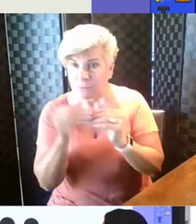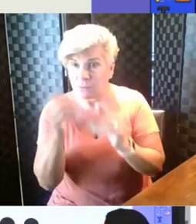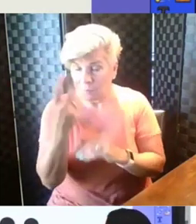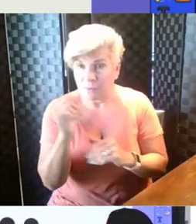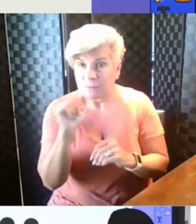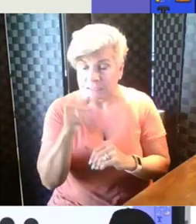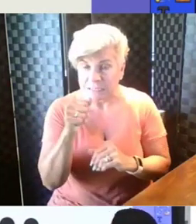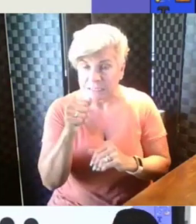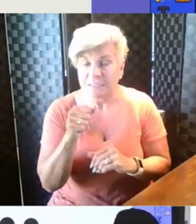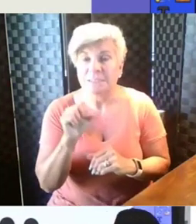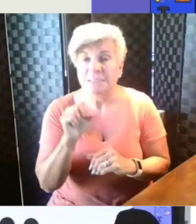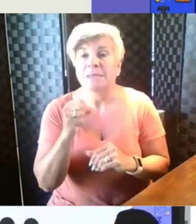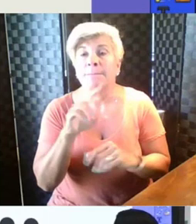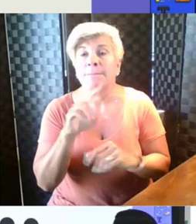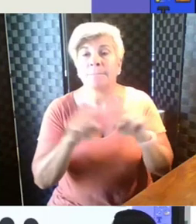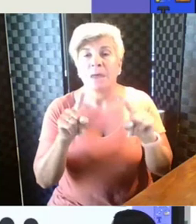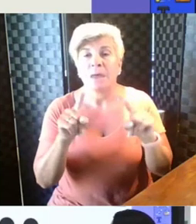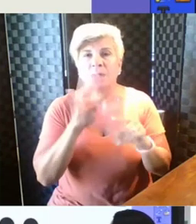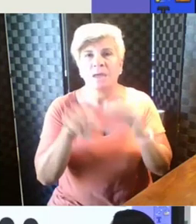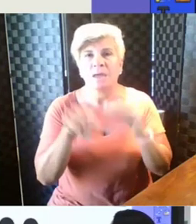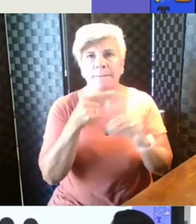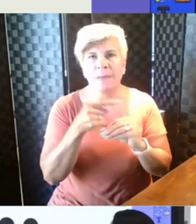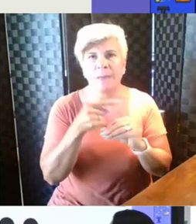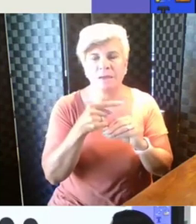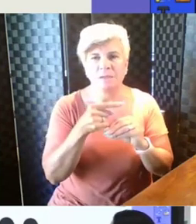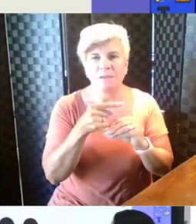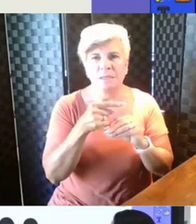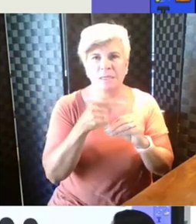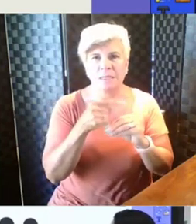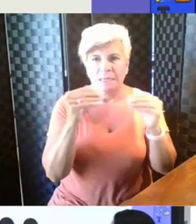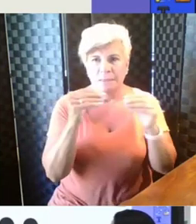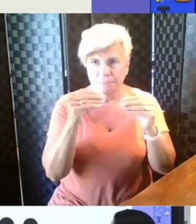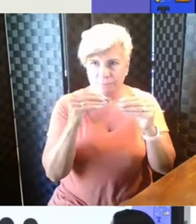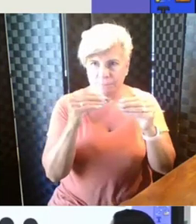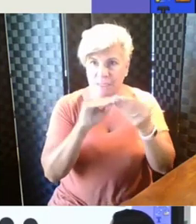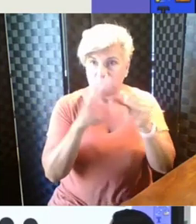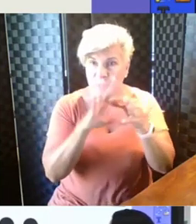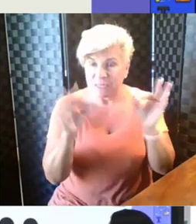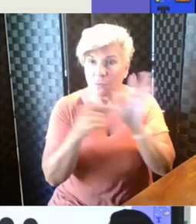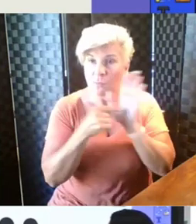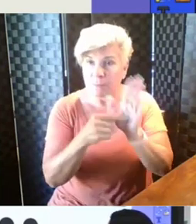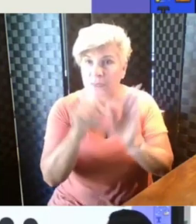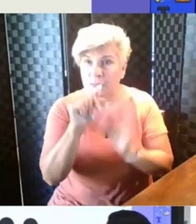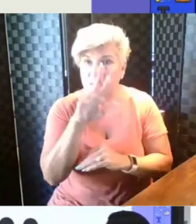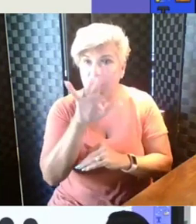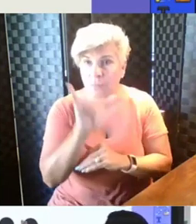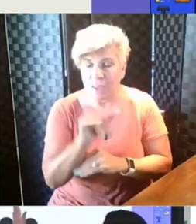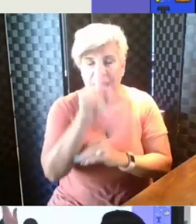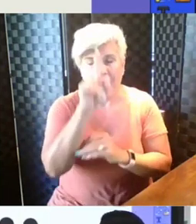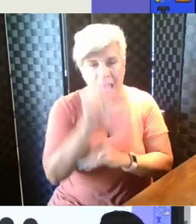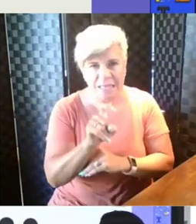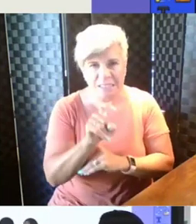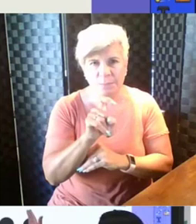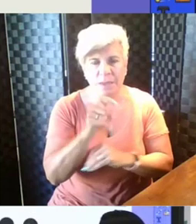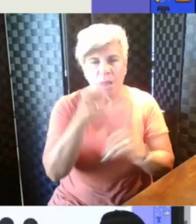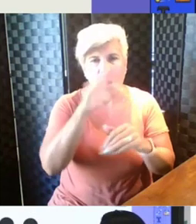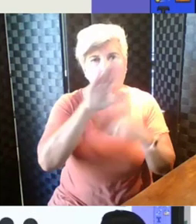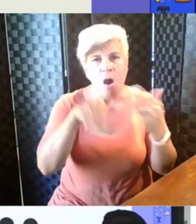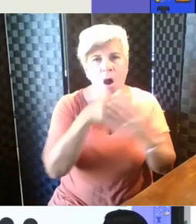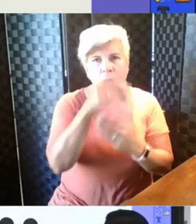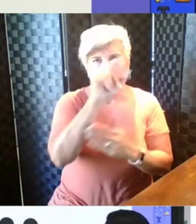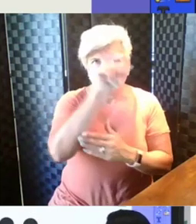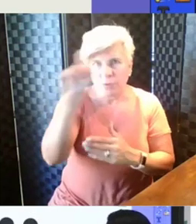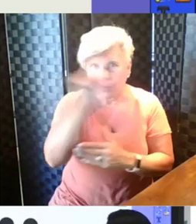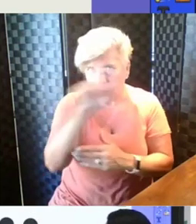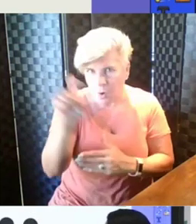them, but when we're talking about equations that represent an array, it needs to be adding every